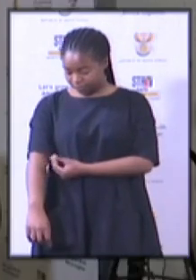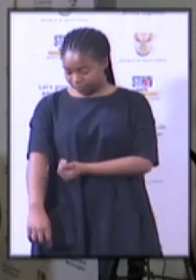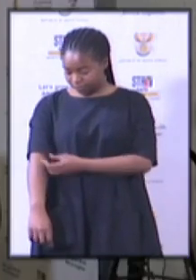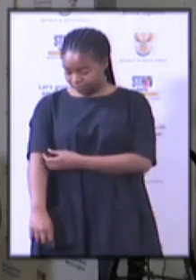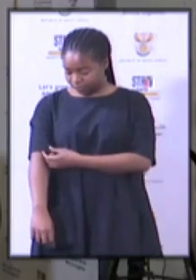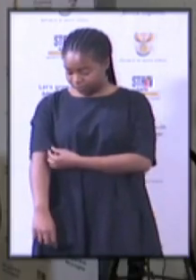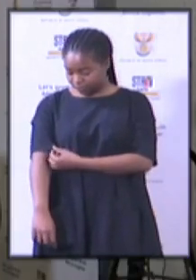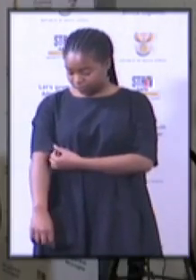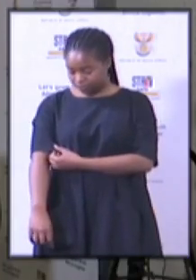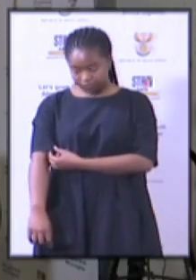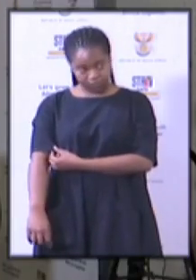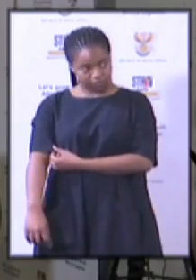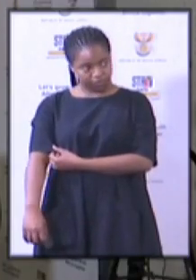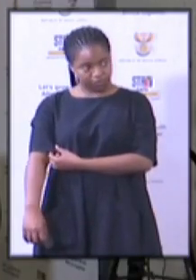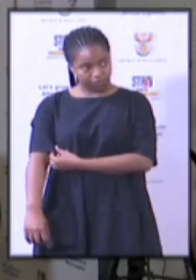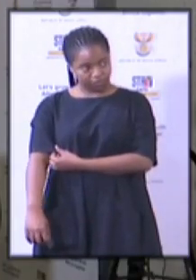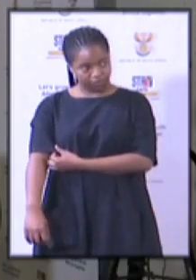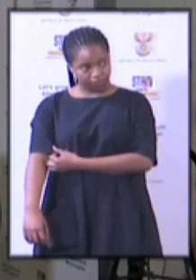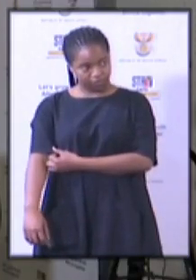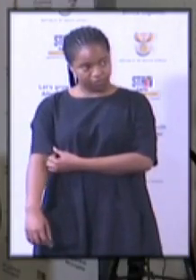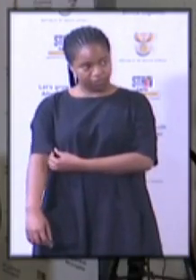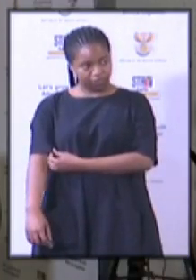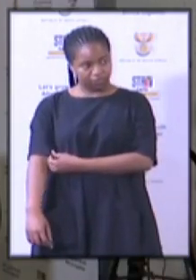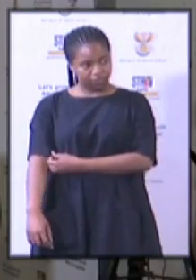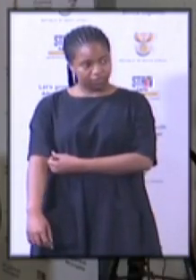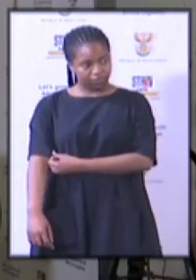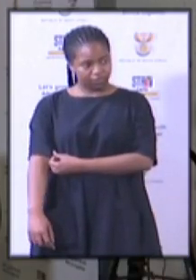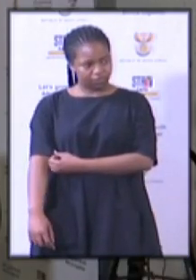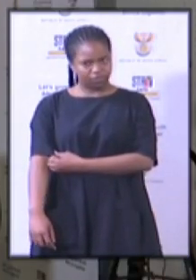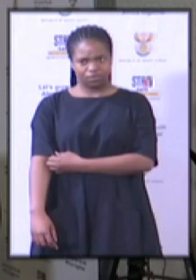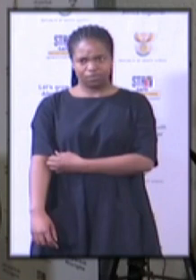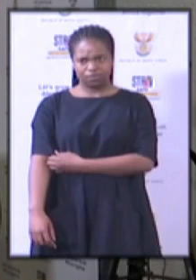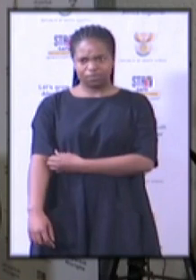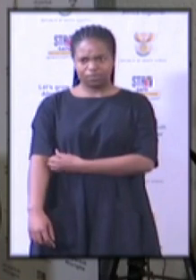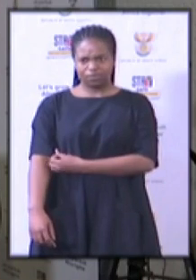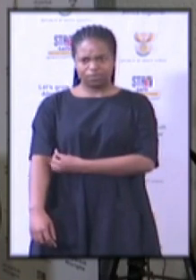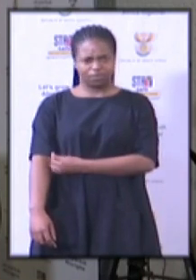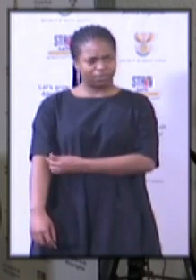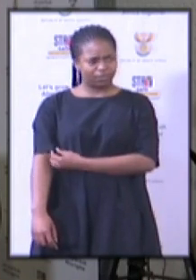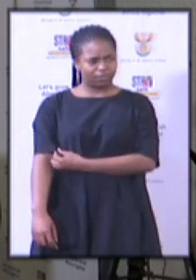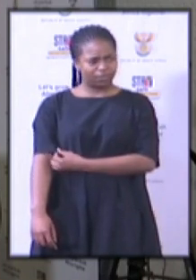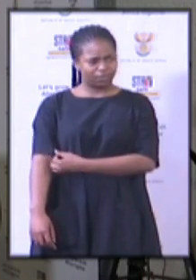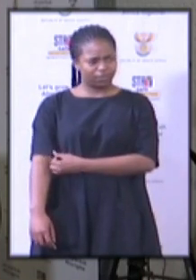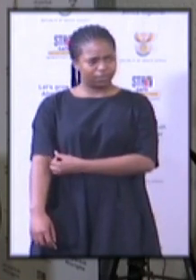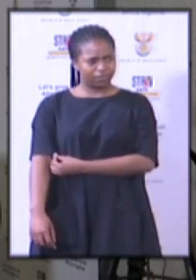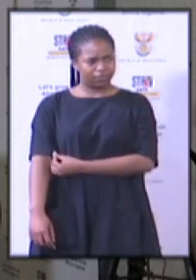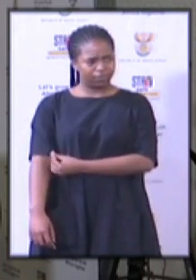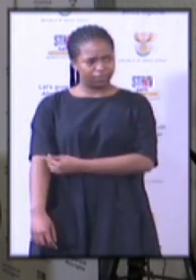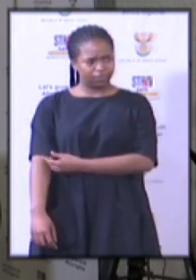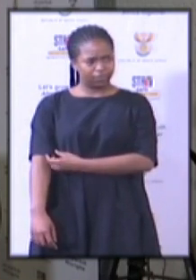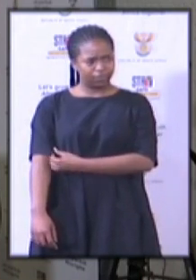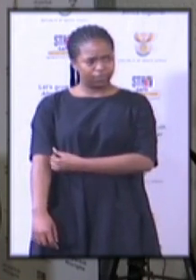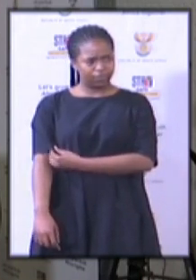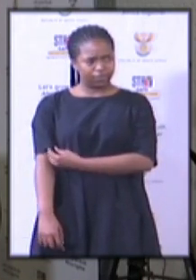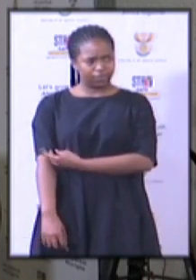Is this the old one? Yeah, no, this is the correct one. Let me check this one. Yes. Otherwise it will mix me up.